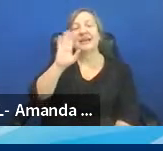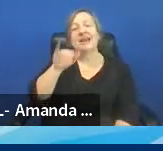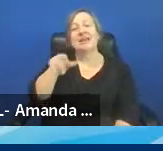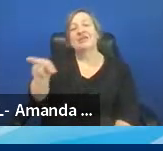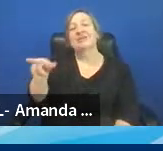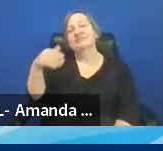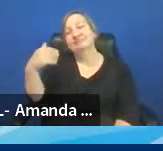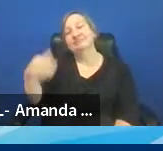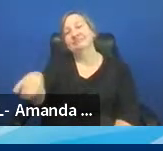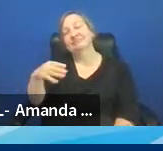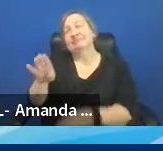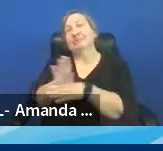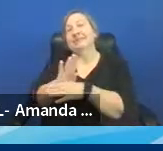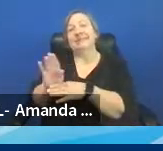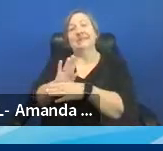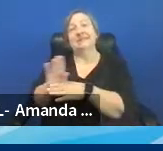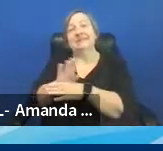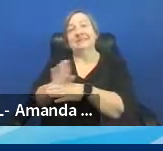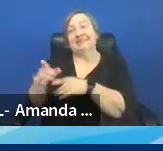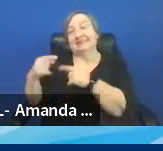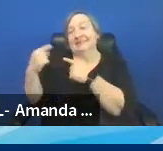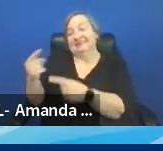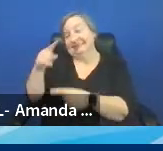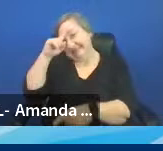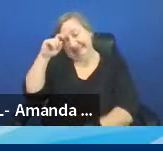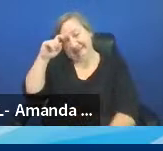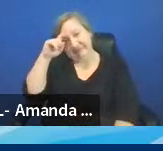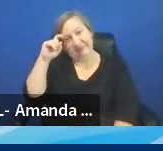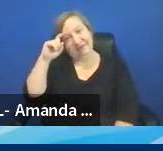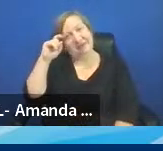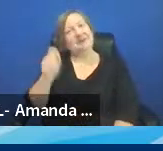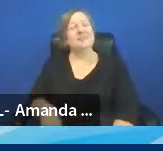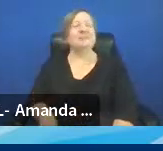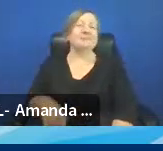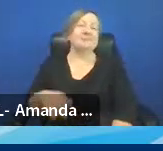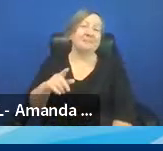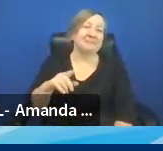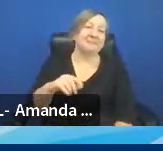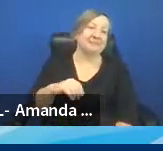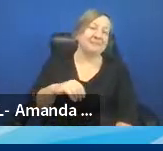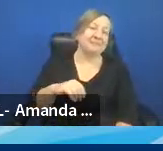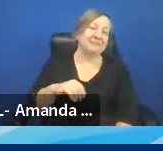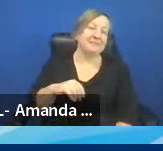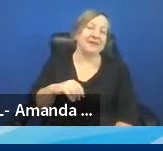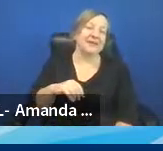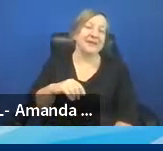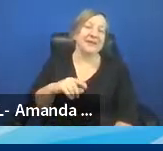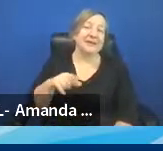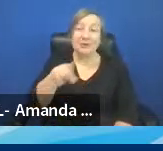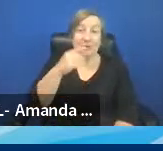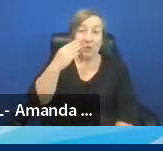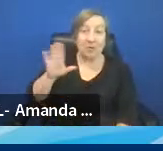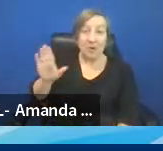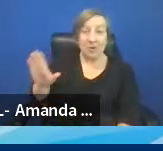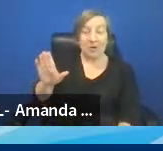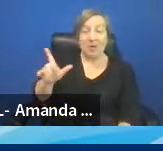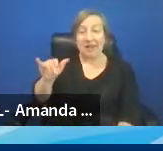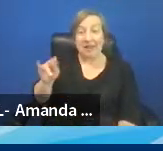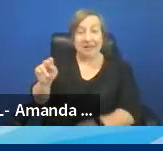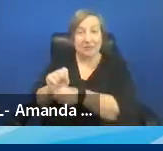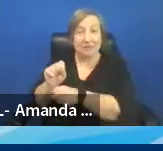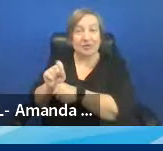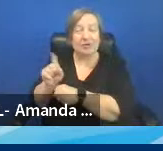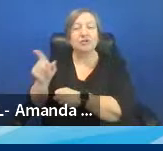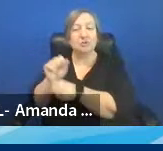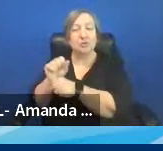very, very busy this summer. And for those of you who don't know what she does, she works out at